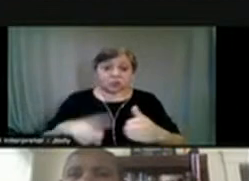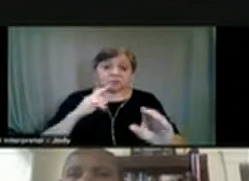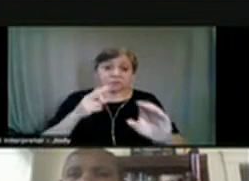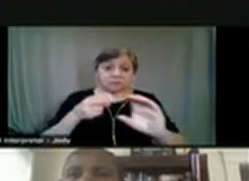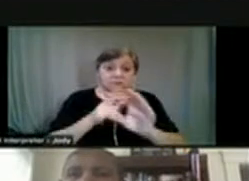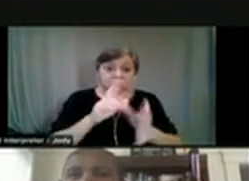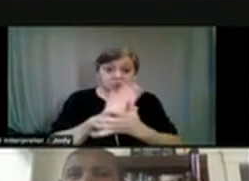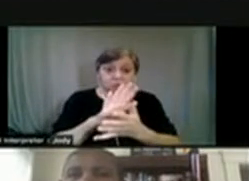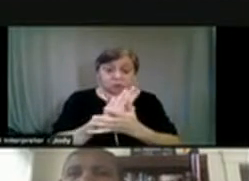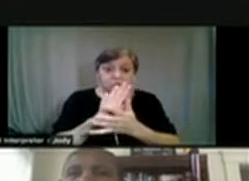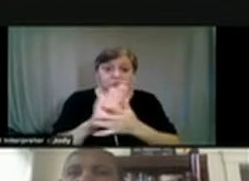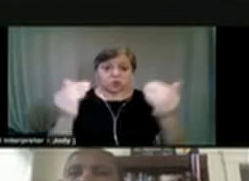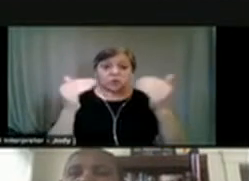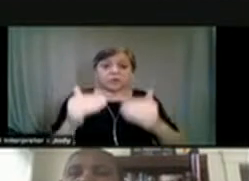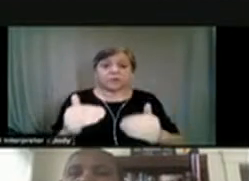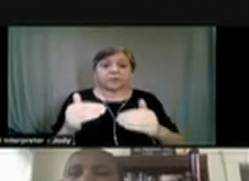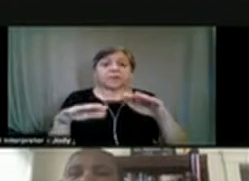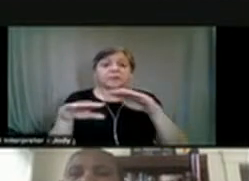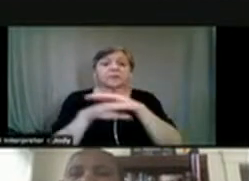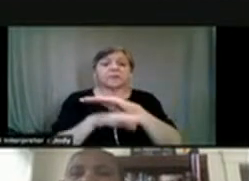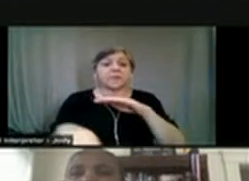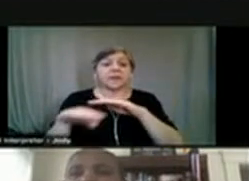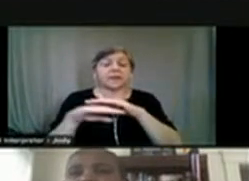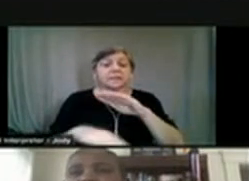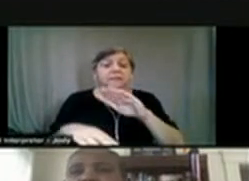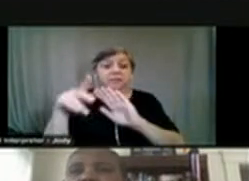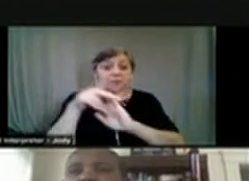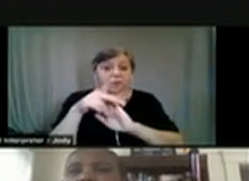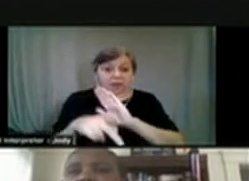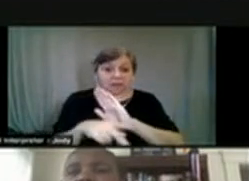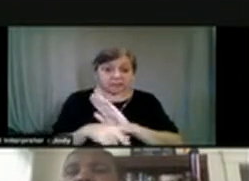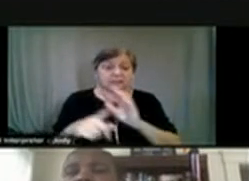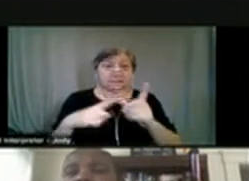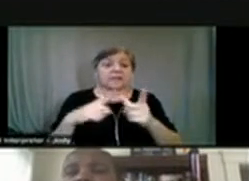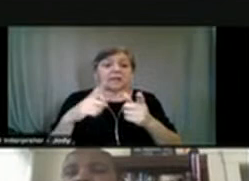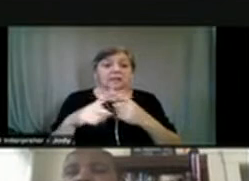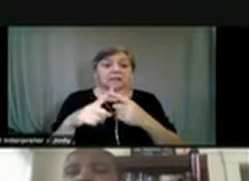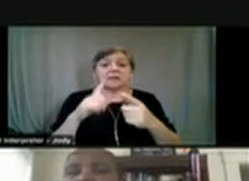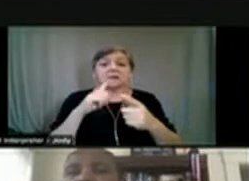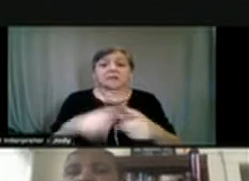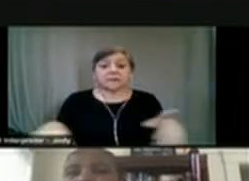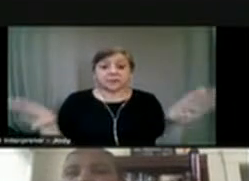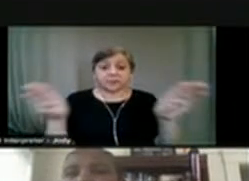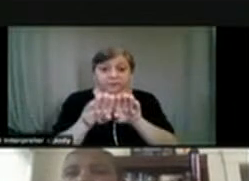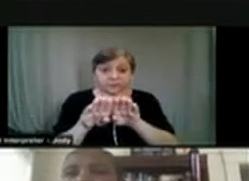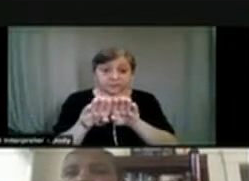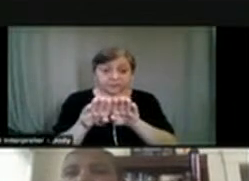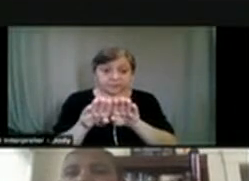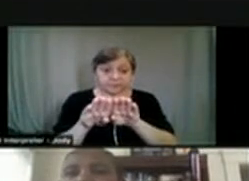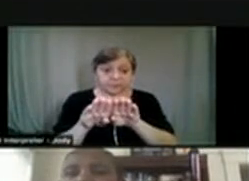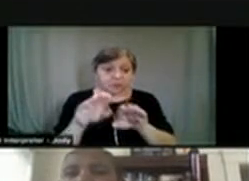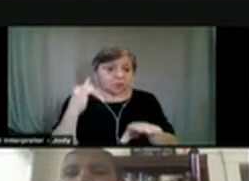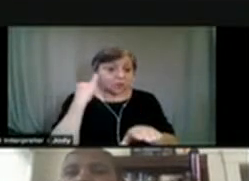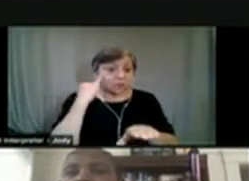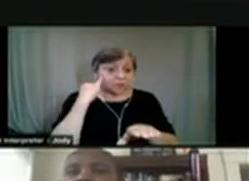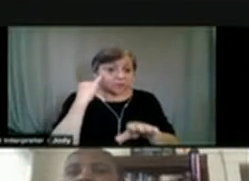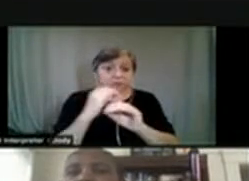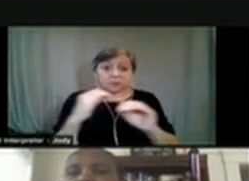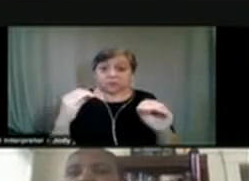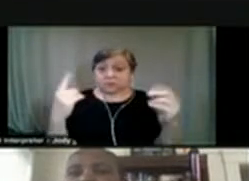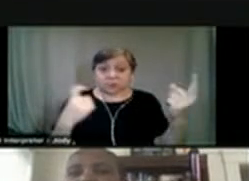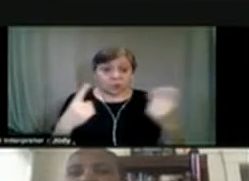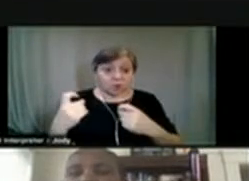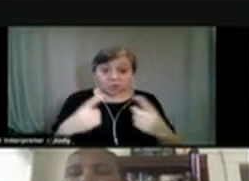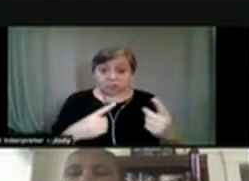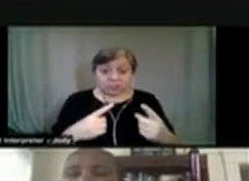policy, and then we will move adjournment. So if there are no questions,